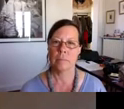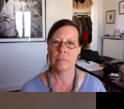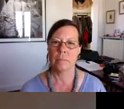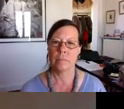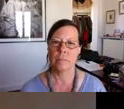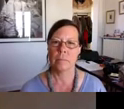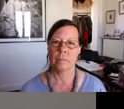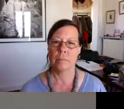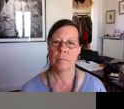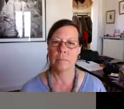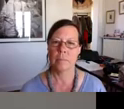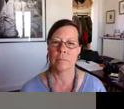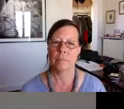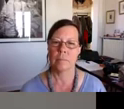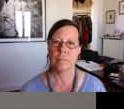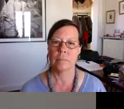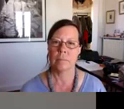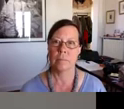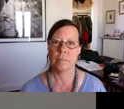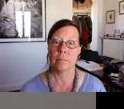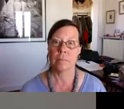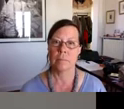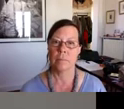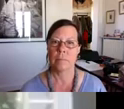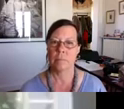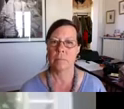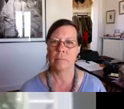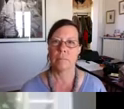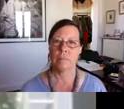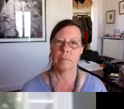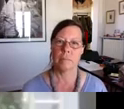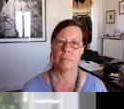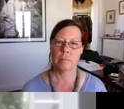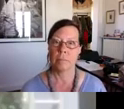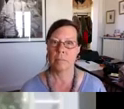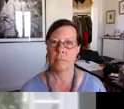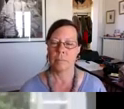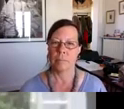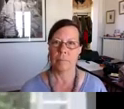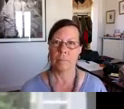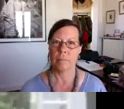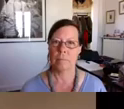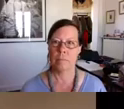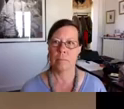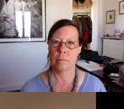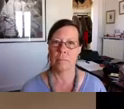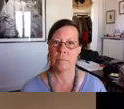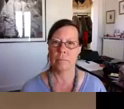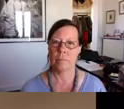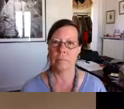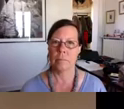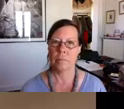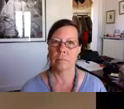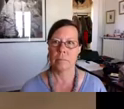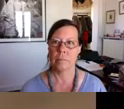problem this is when we don't check our sources. But for now, misinformation is spreading faster than the virus itself and